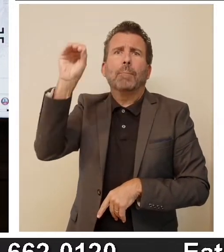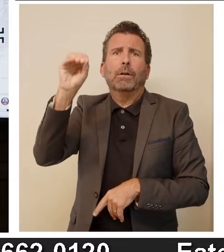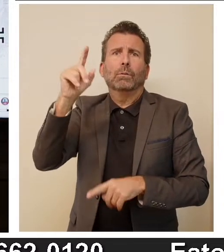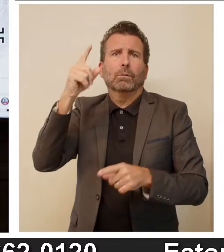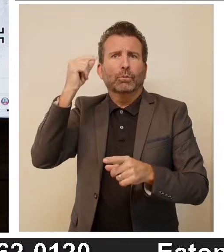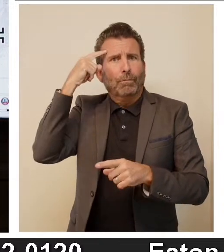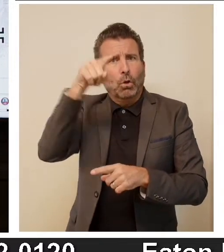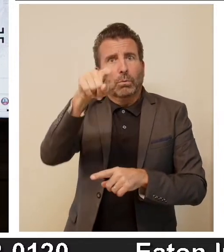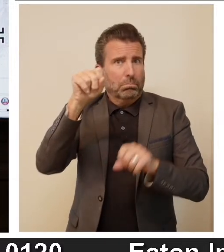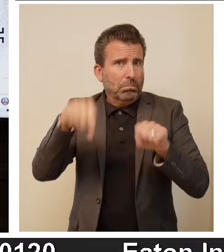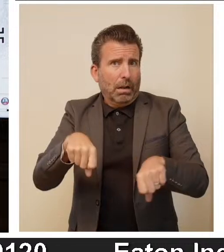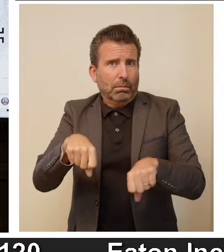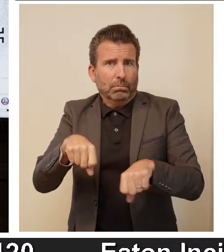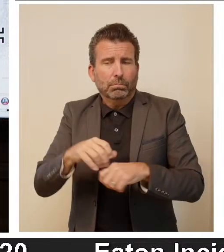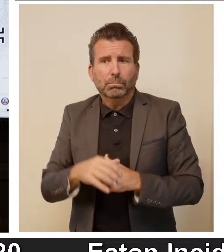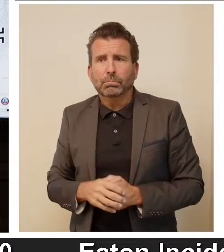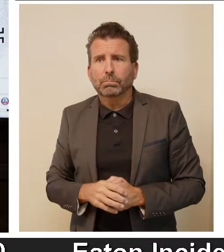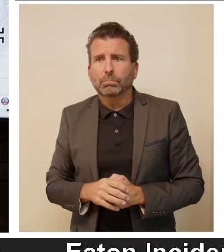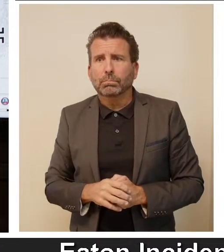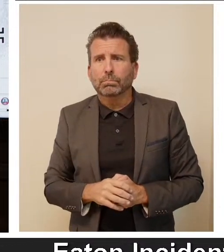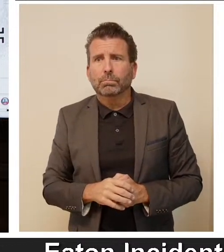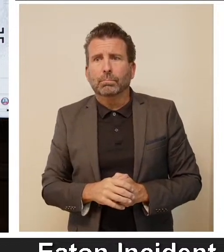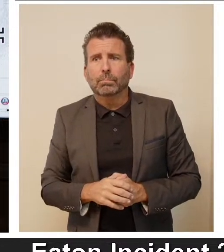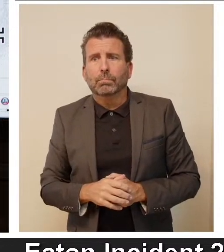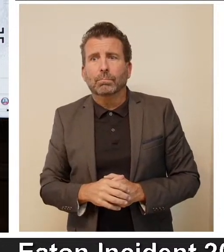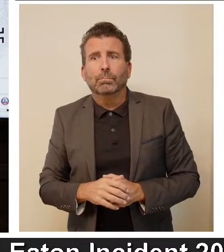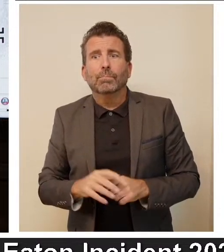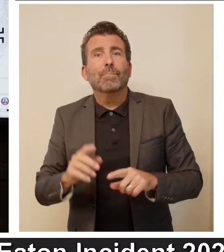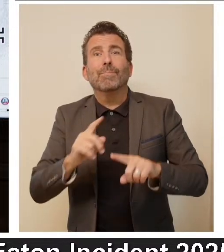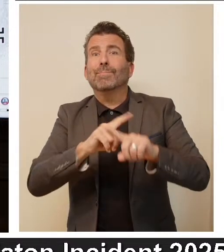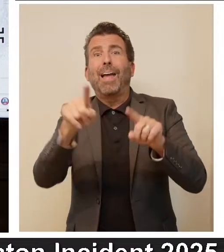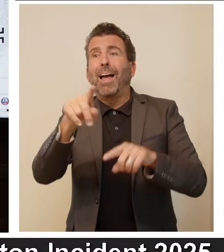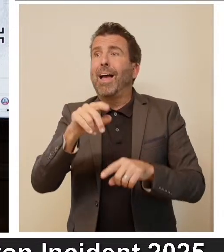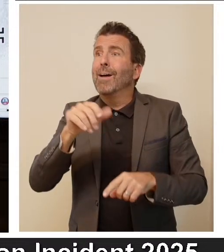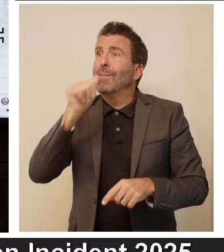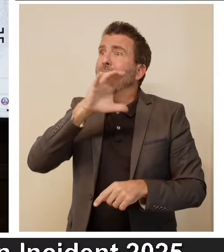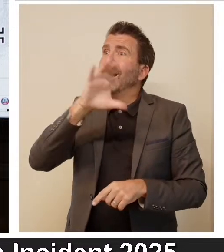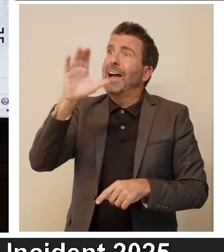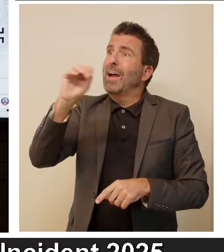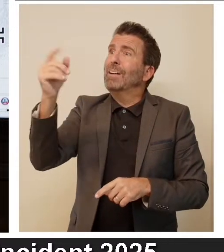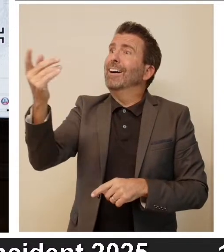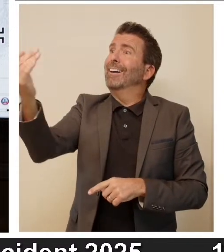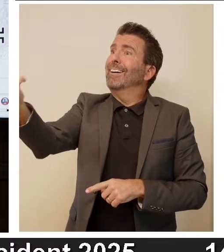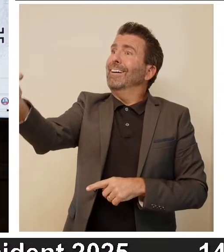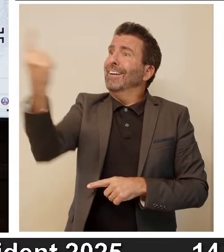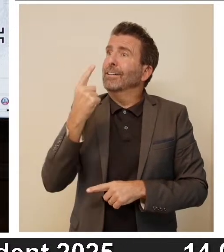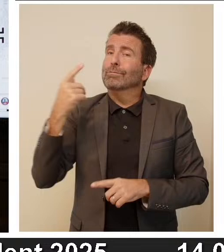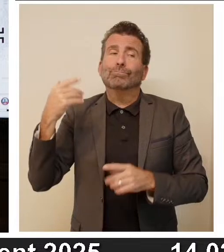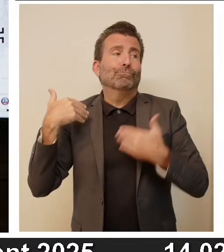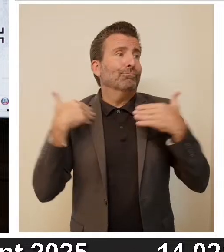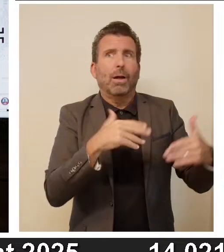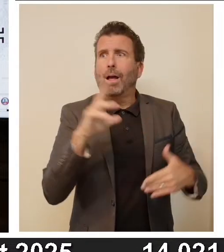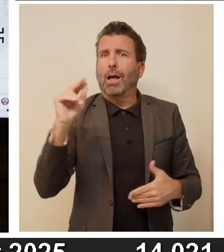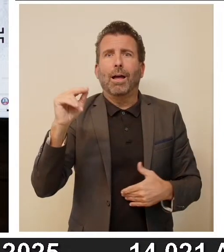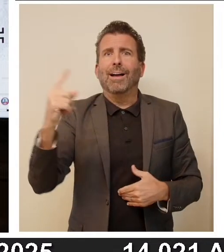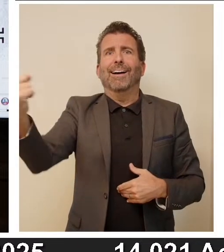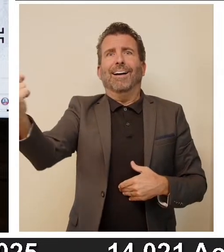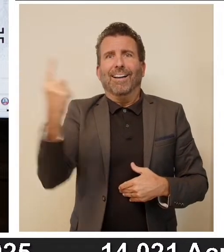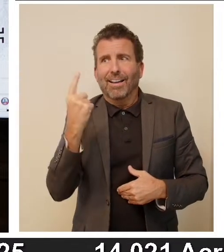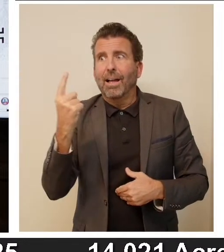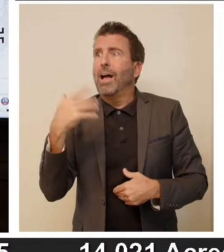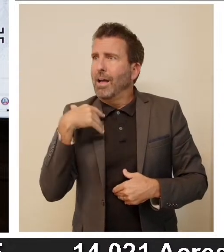the contractor must be approved and follow applicable laws regarding fire debris and hazardous waste cleanup and